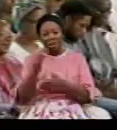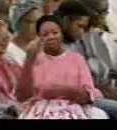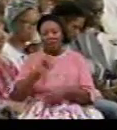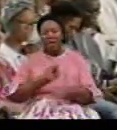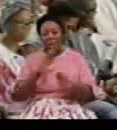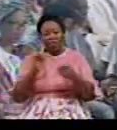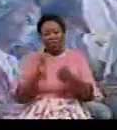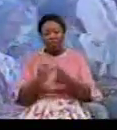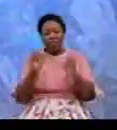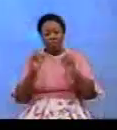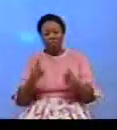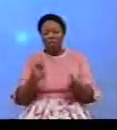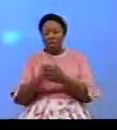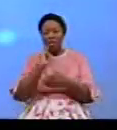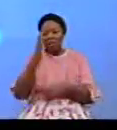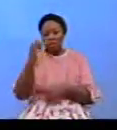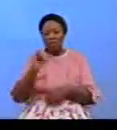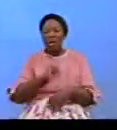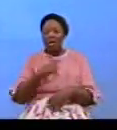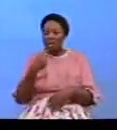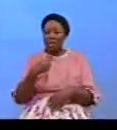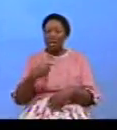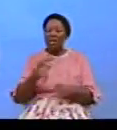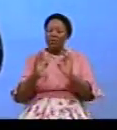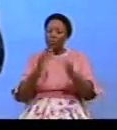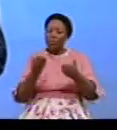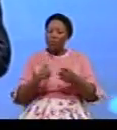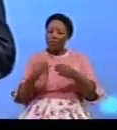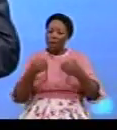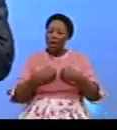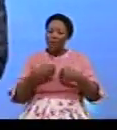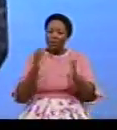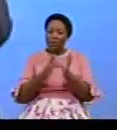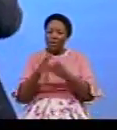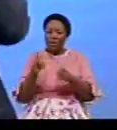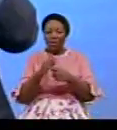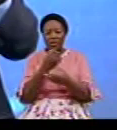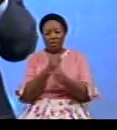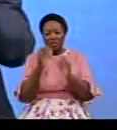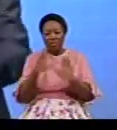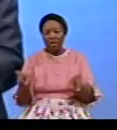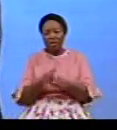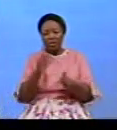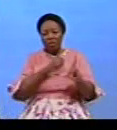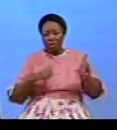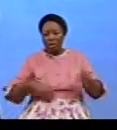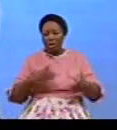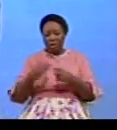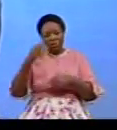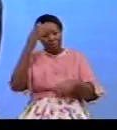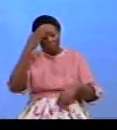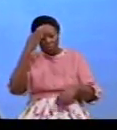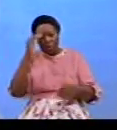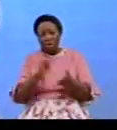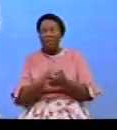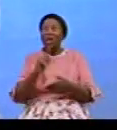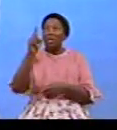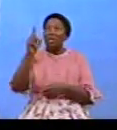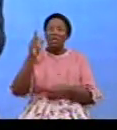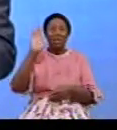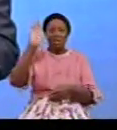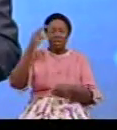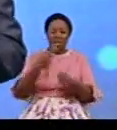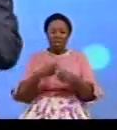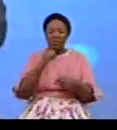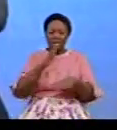7, Jeremiah chapter 24. We're reading from verse 7. It says, and